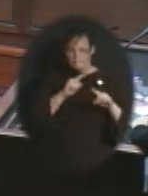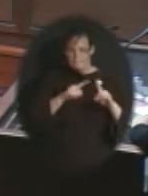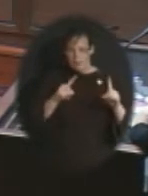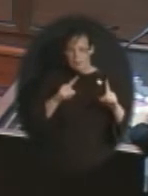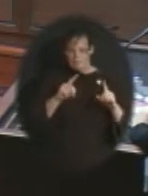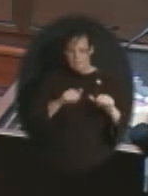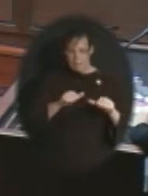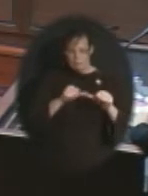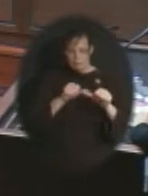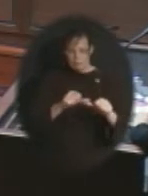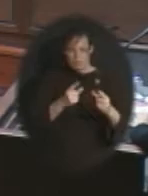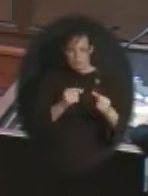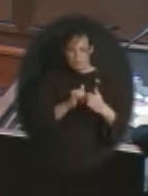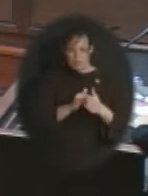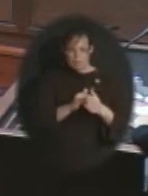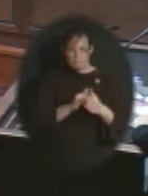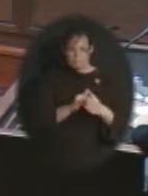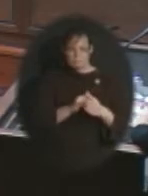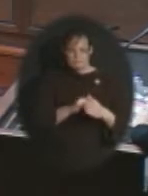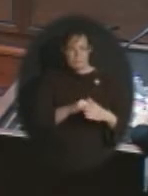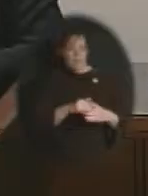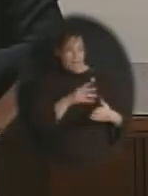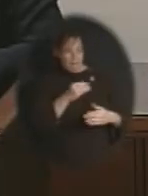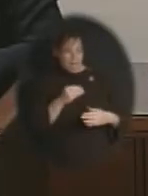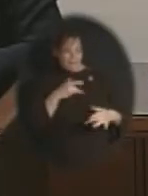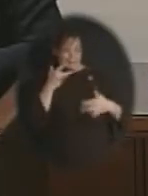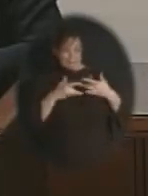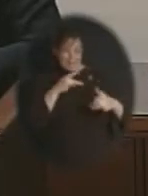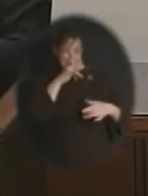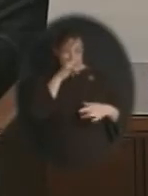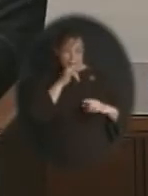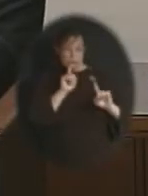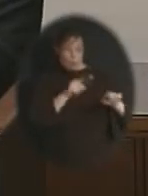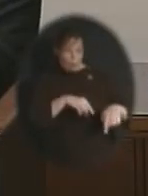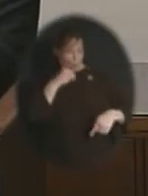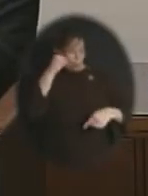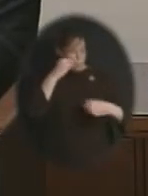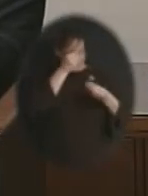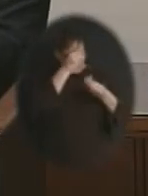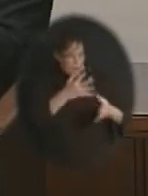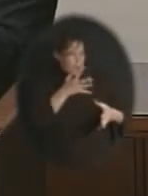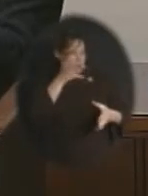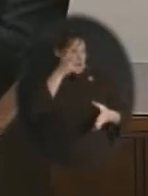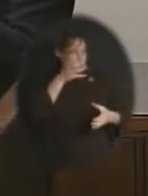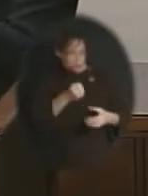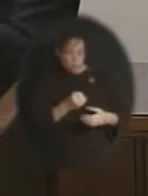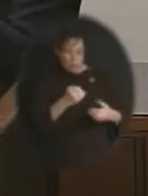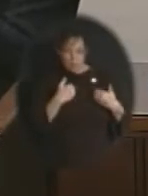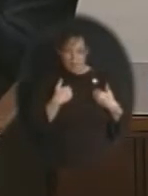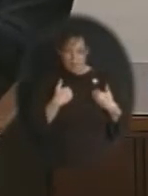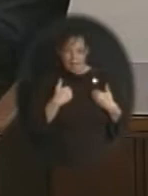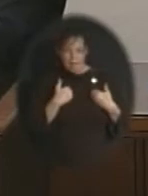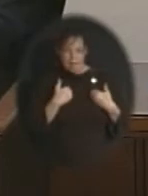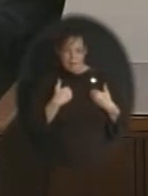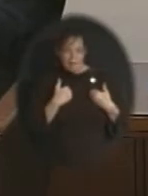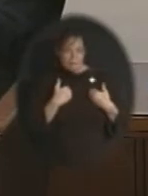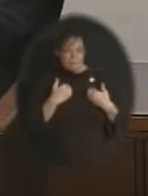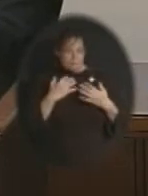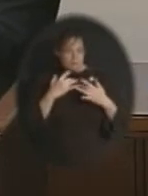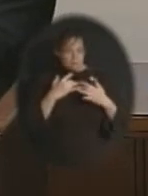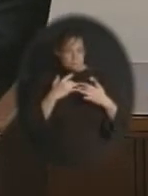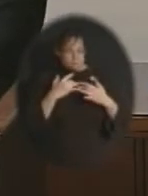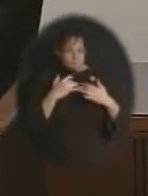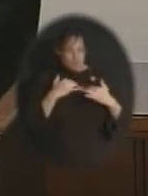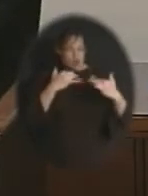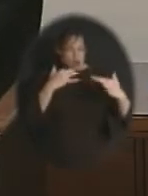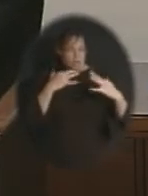able to continue to do that makes a big difference. You bet. And excited kids go home and tell parents. So we have a captive audience to